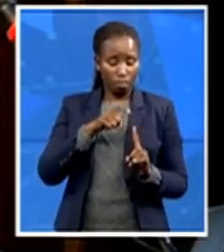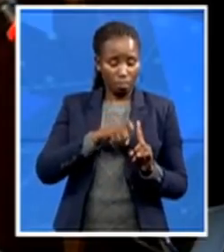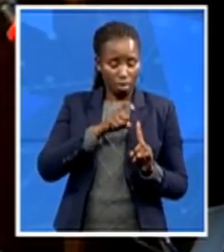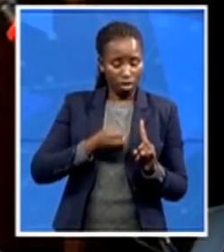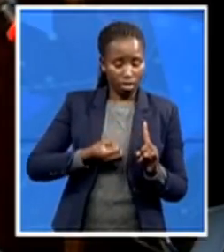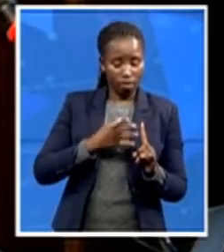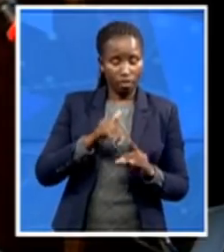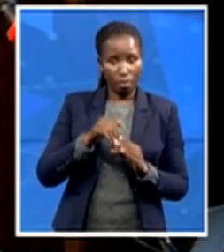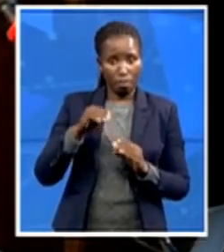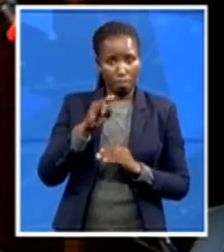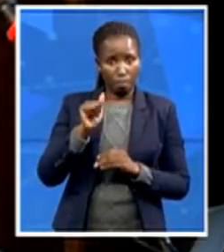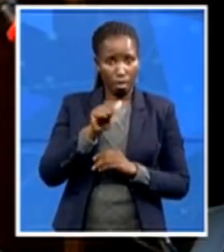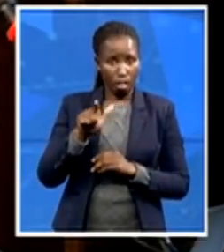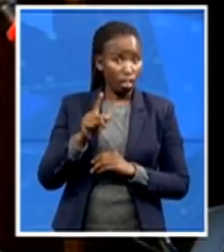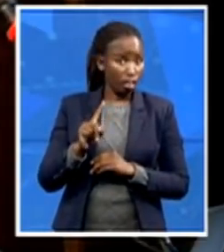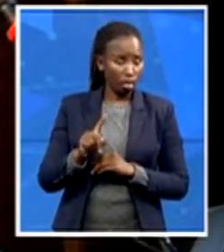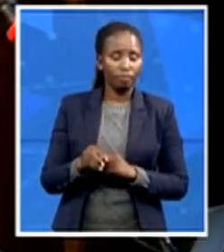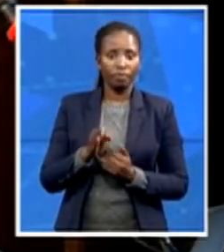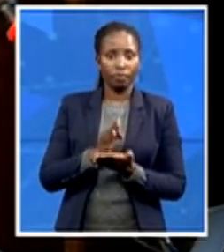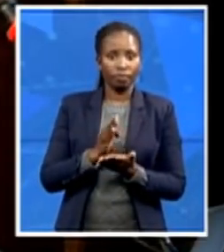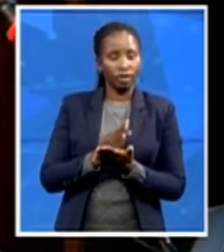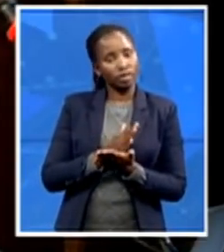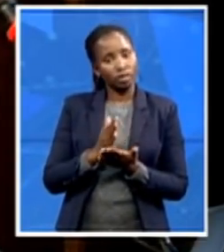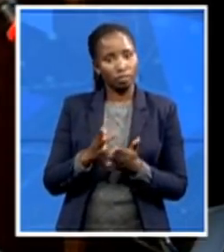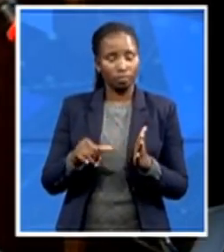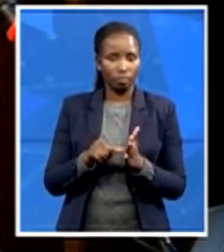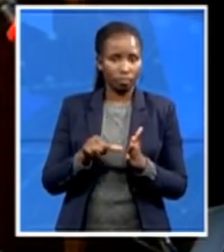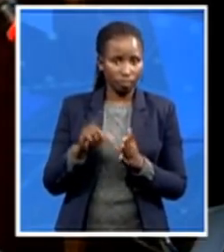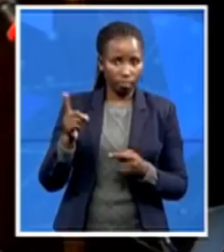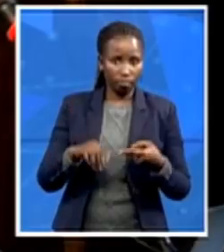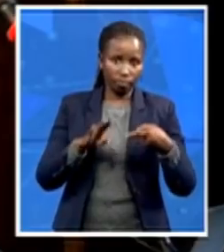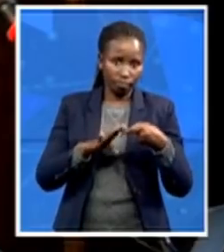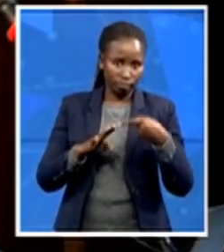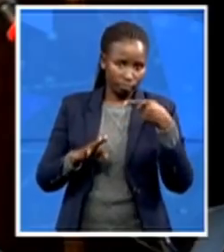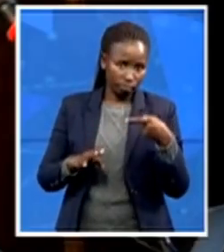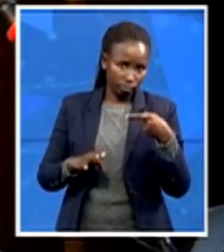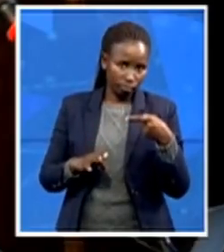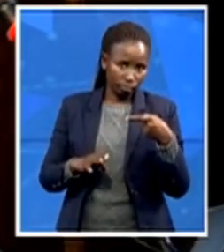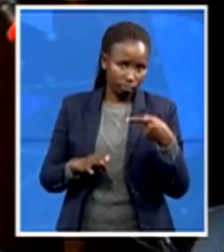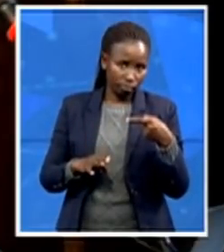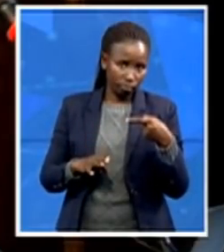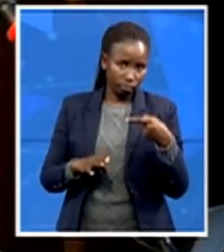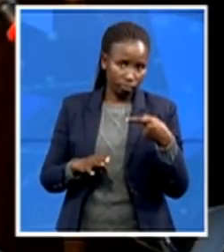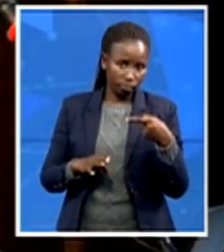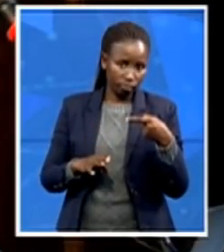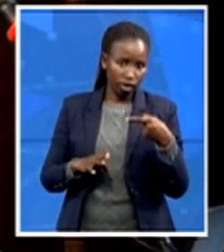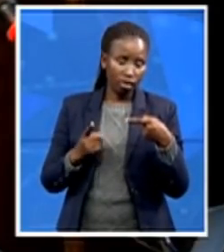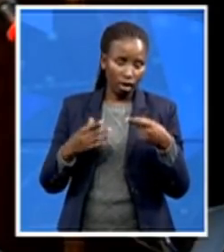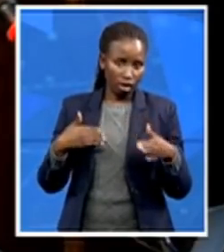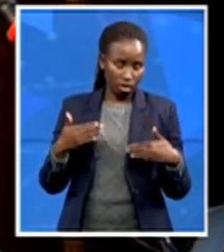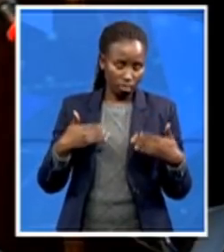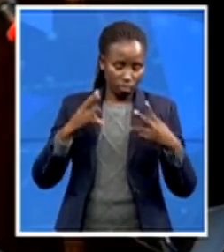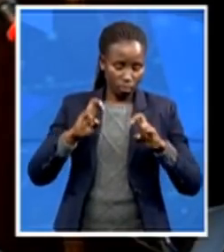I take into account are the fact that the investigation is complete, witnesses are willing to testify